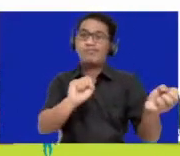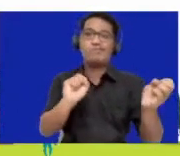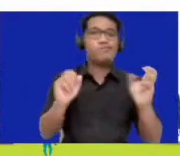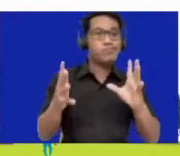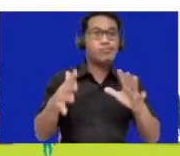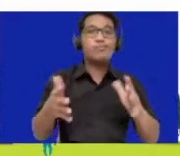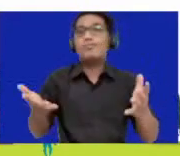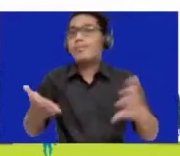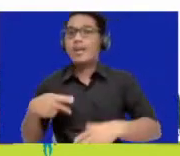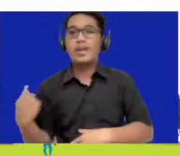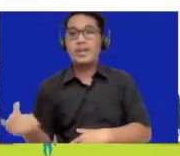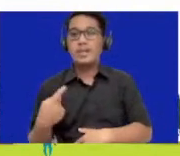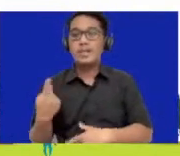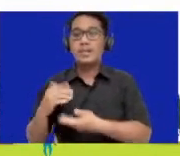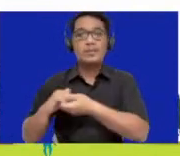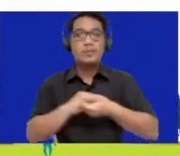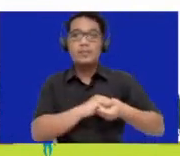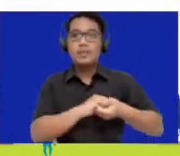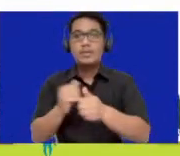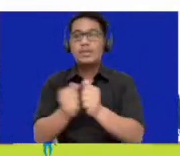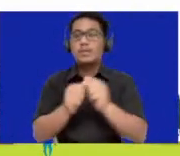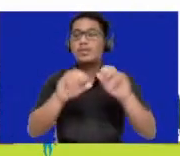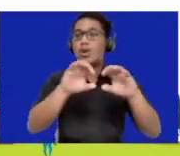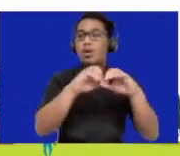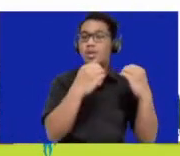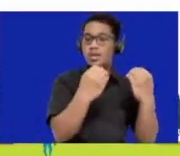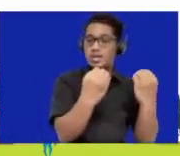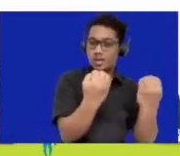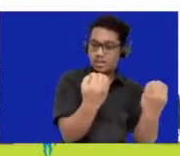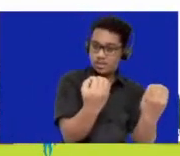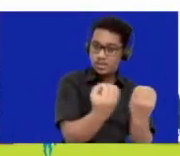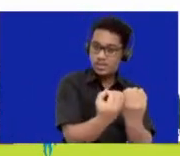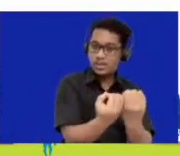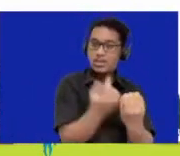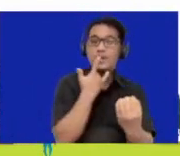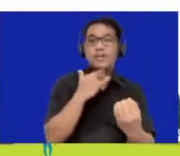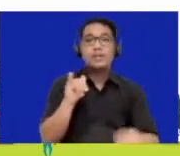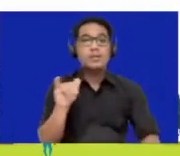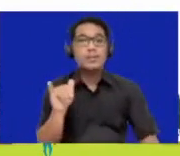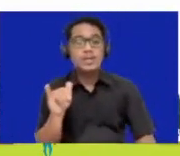Red Crescent Initiative, covering the whole coastline of Bangladesh.